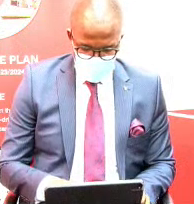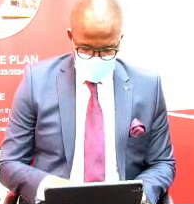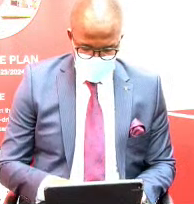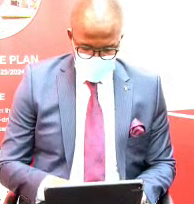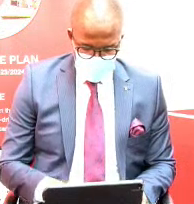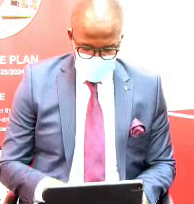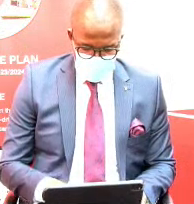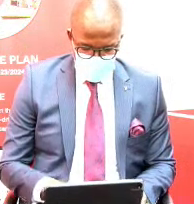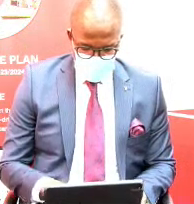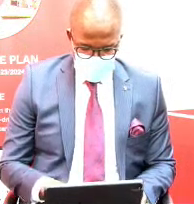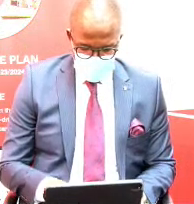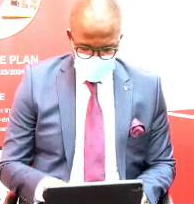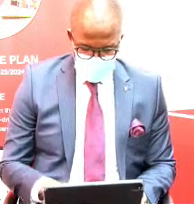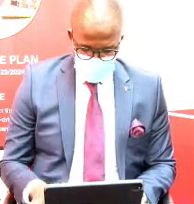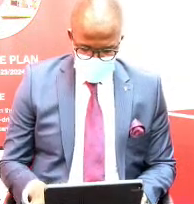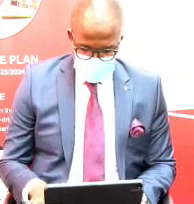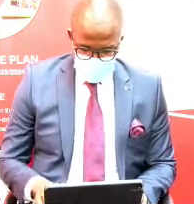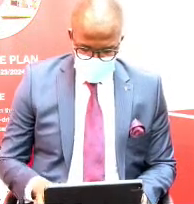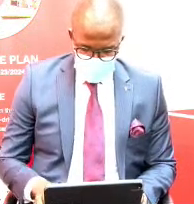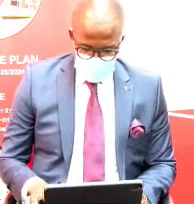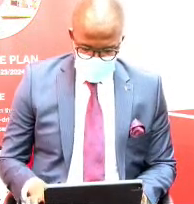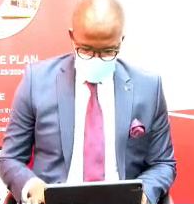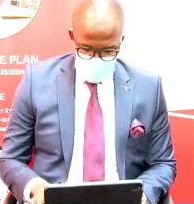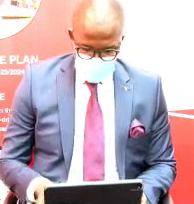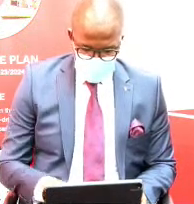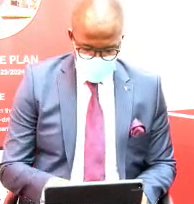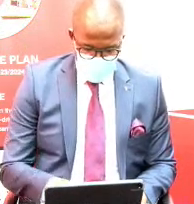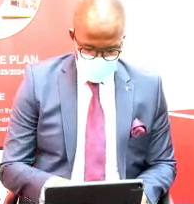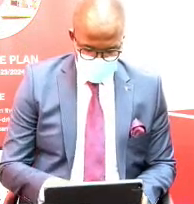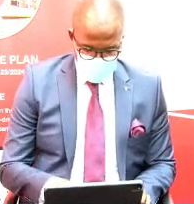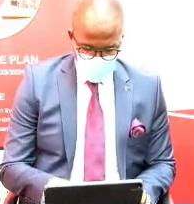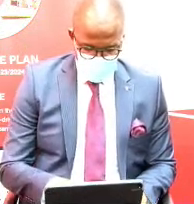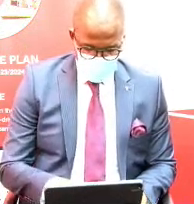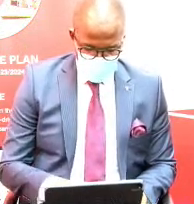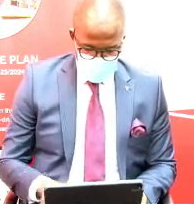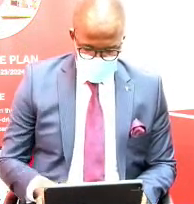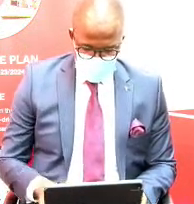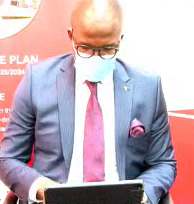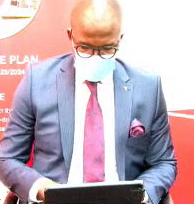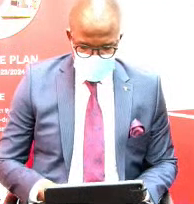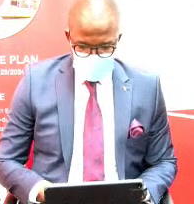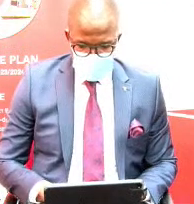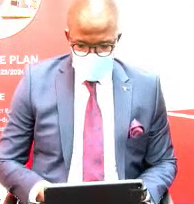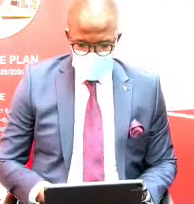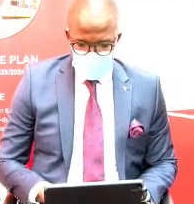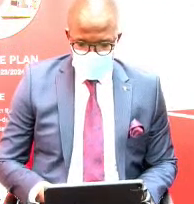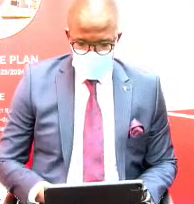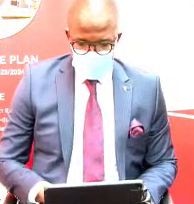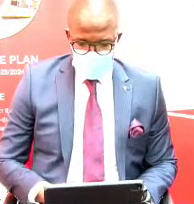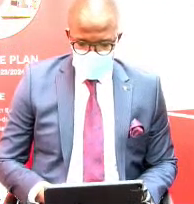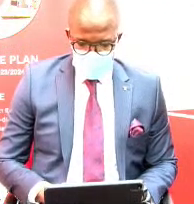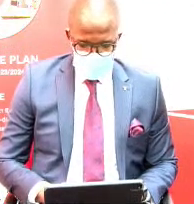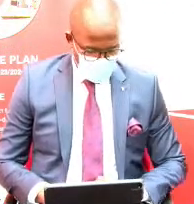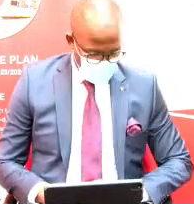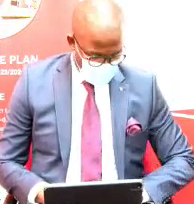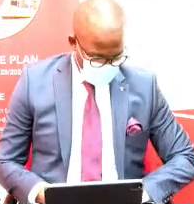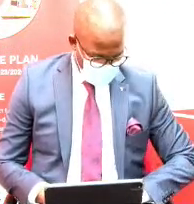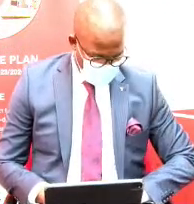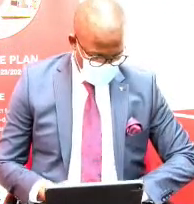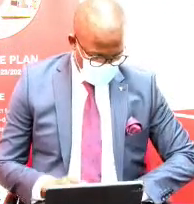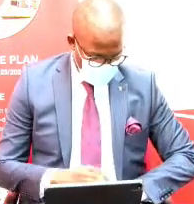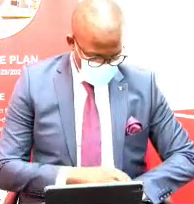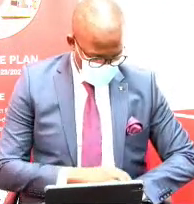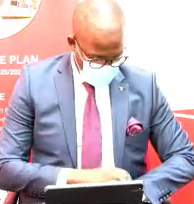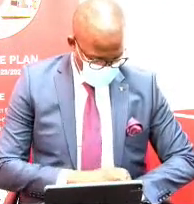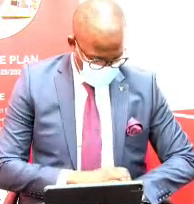e.g., business, farming, rental, if the rent was not declared under the monthly rental income regime,